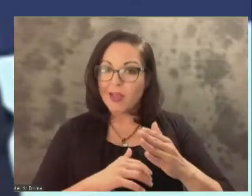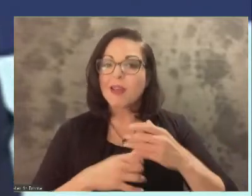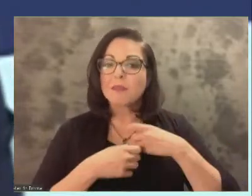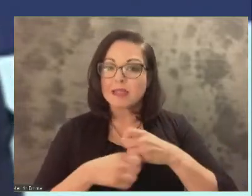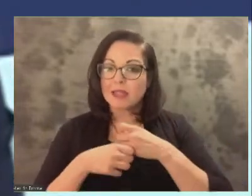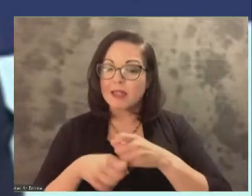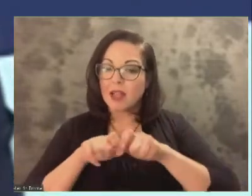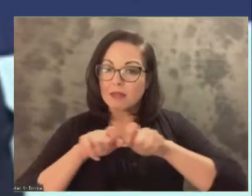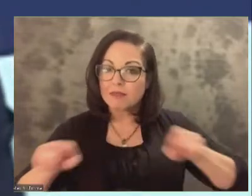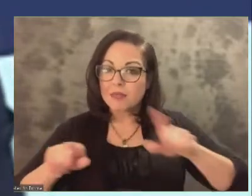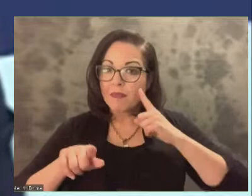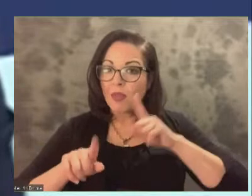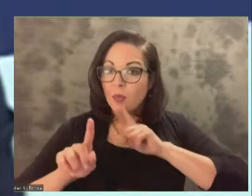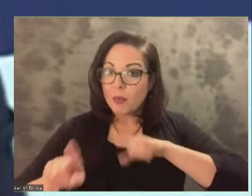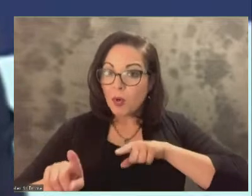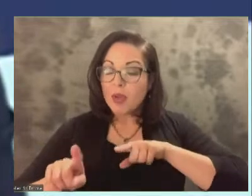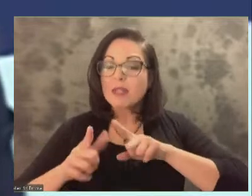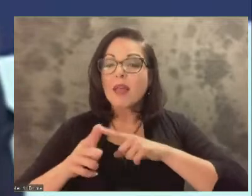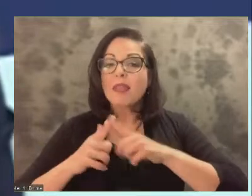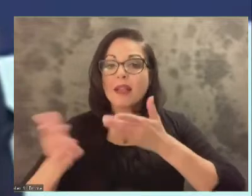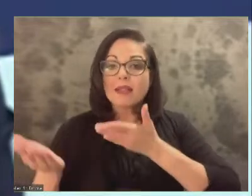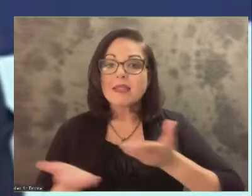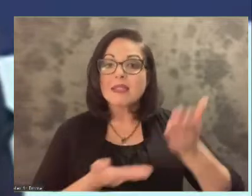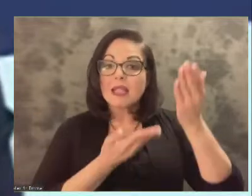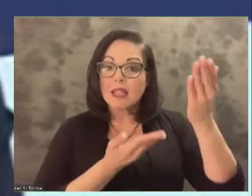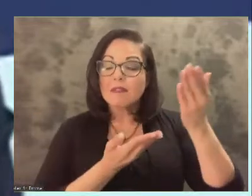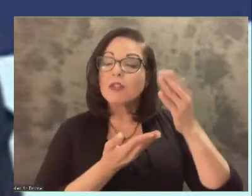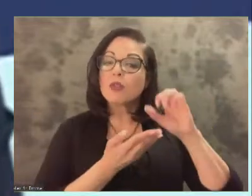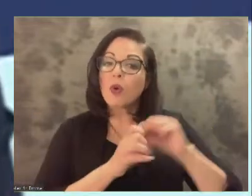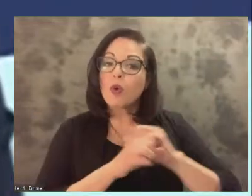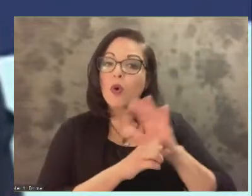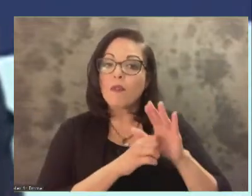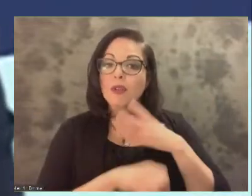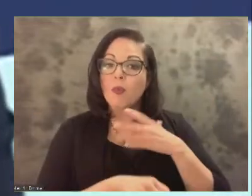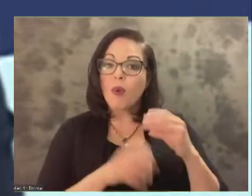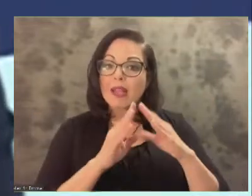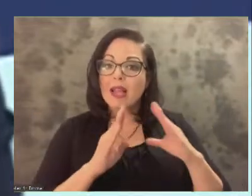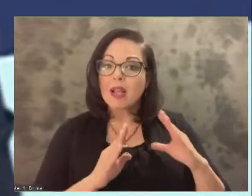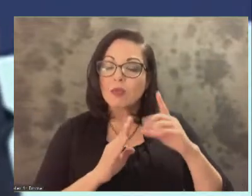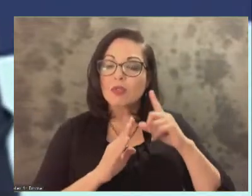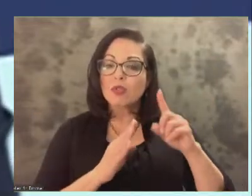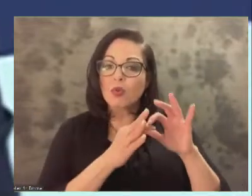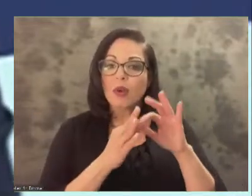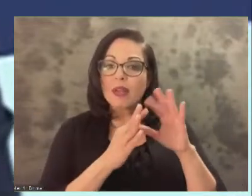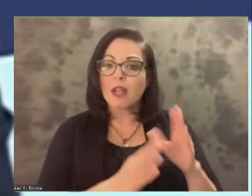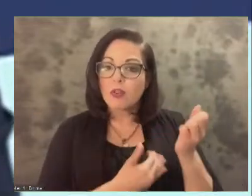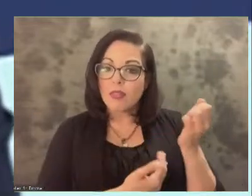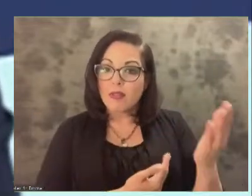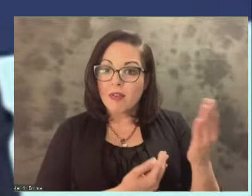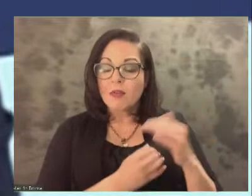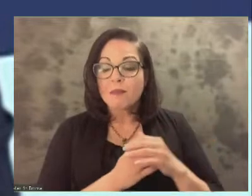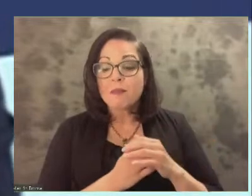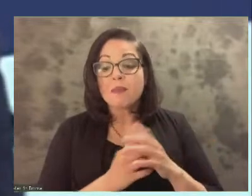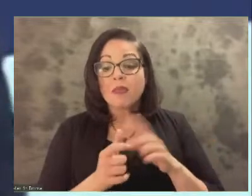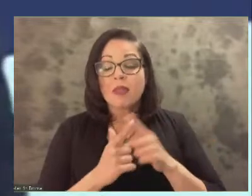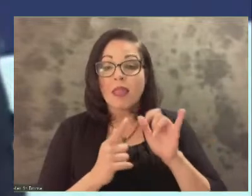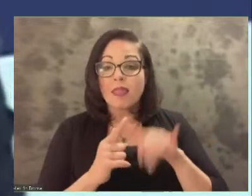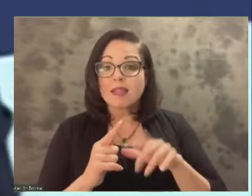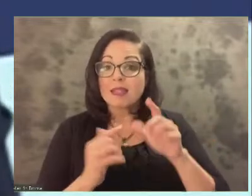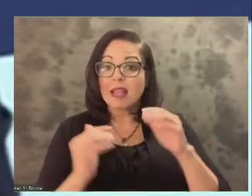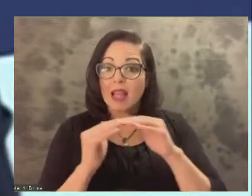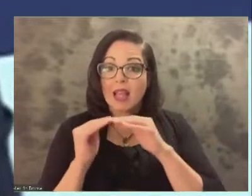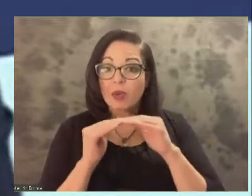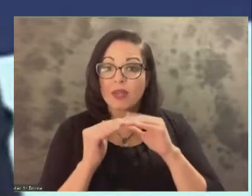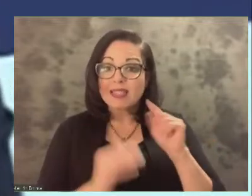report and then delivered to the White House COVID-19 response coordinator. The COVID-19 Health Equity Task Force has